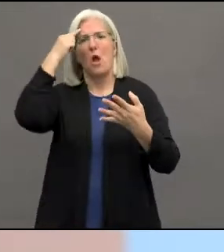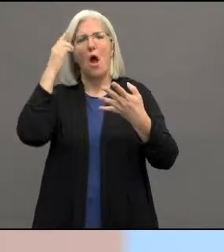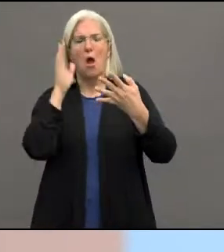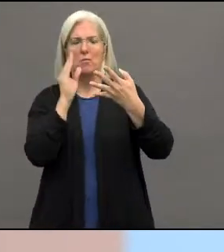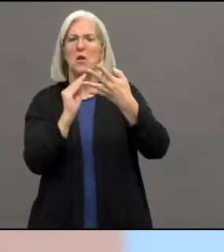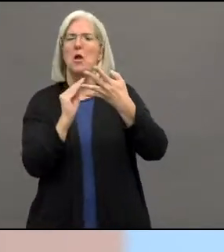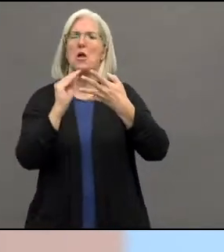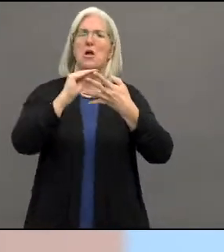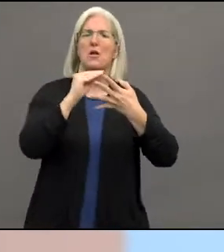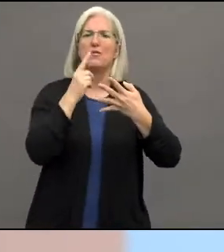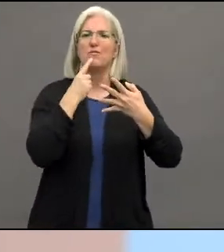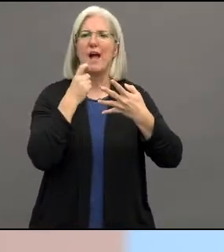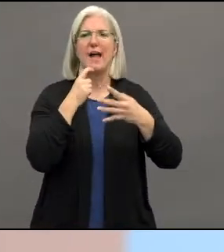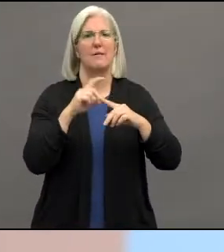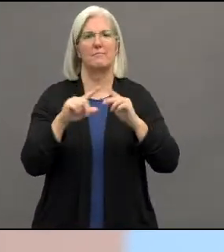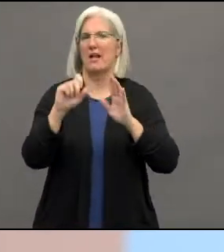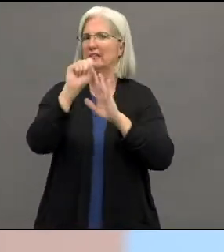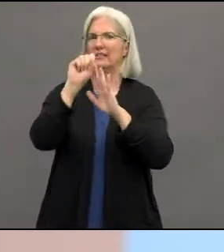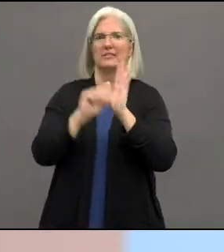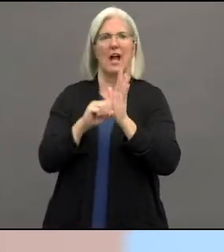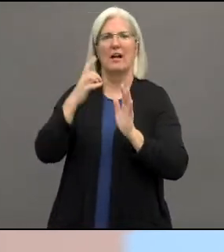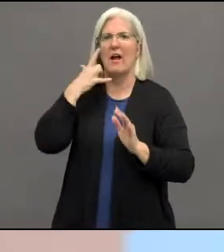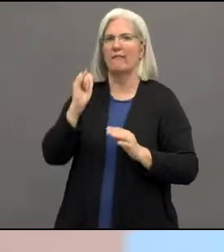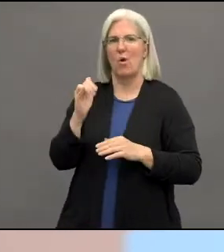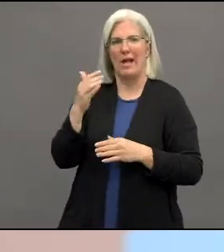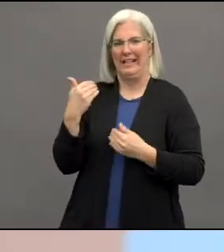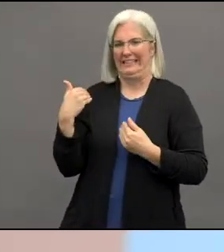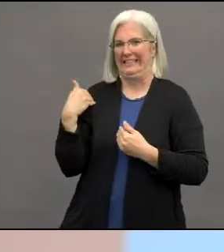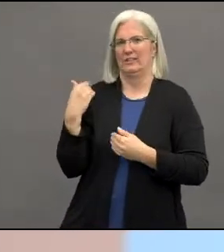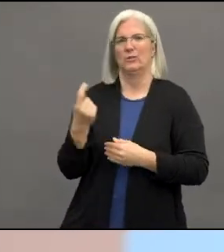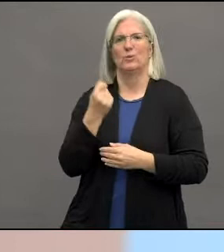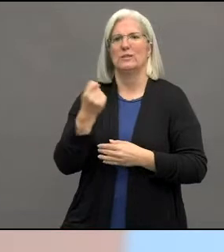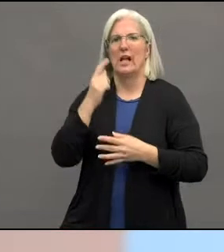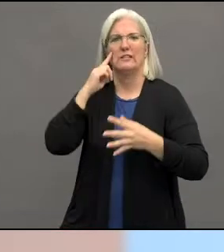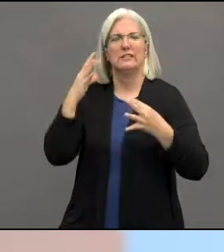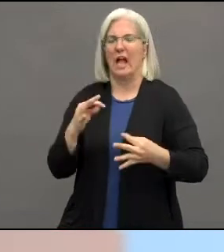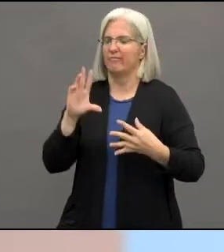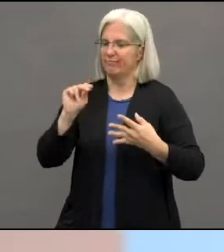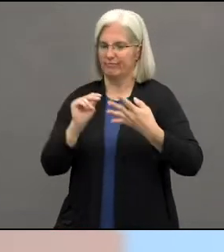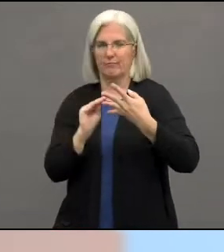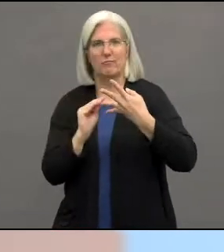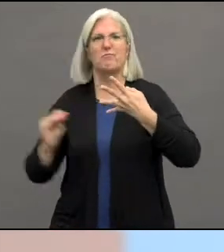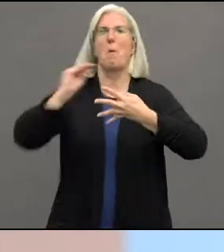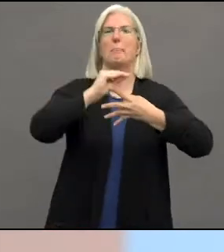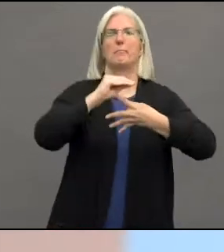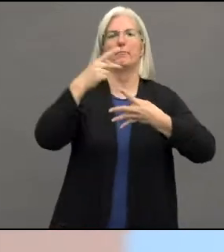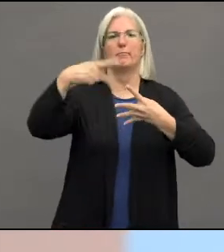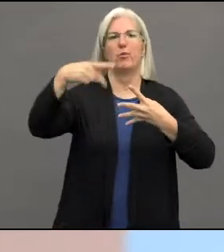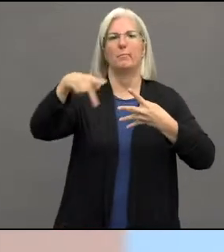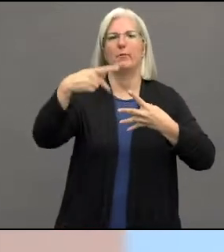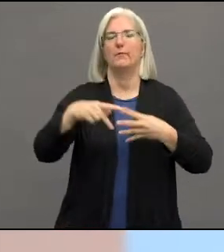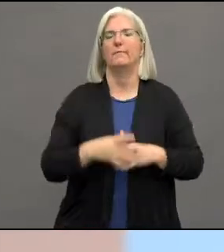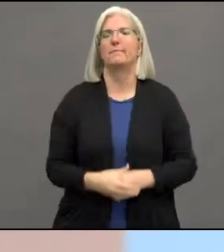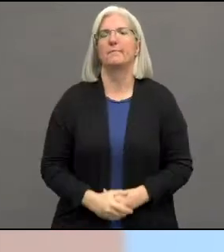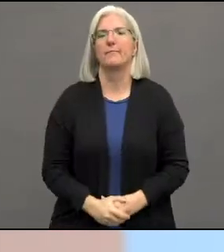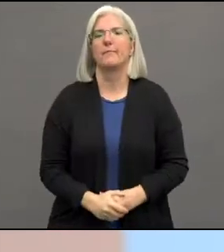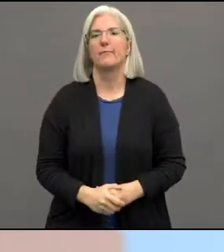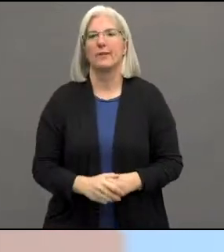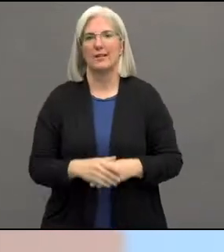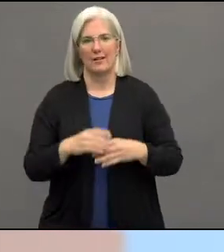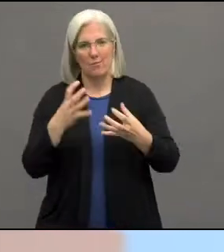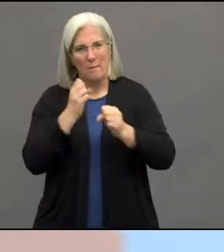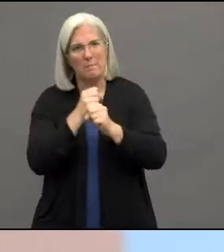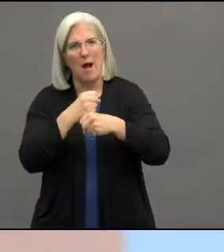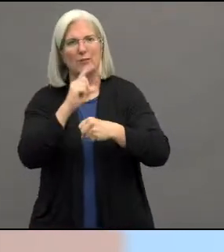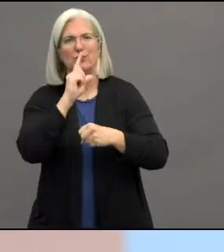But the state on Monday decided that we were moving back to the purple tier. And this is with the efforts to try to prevent to save lives